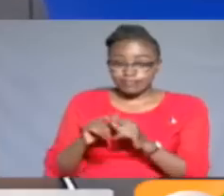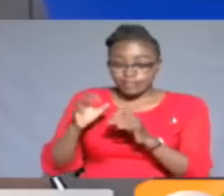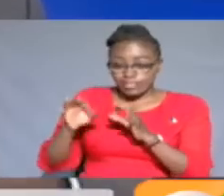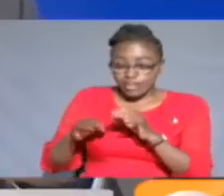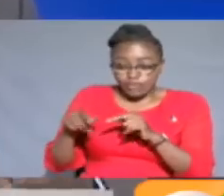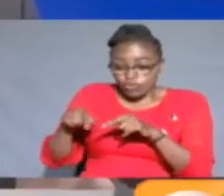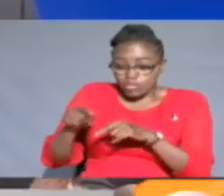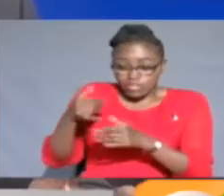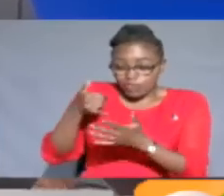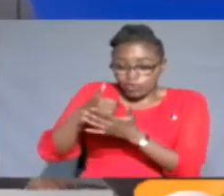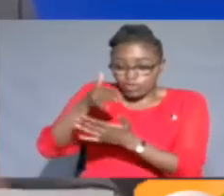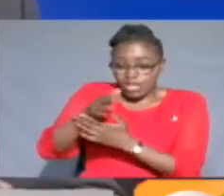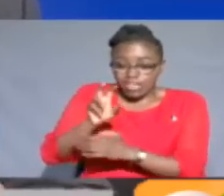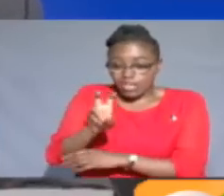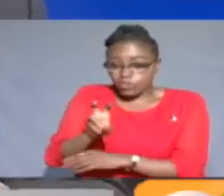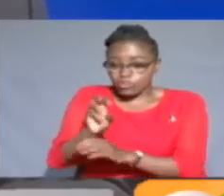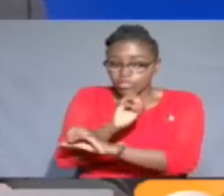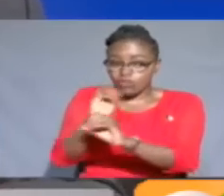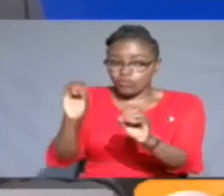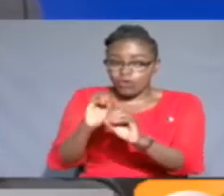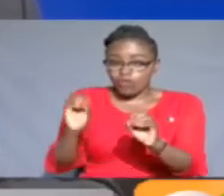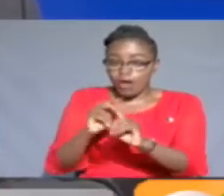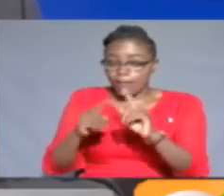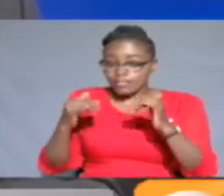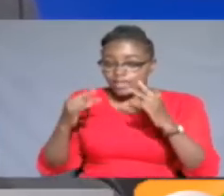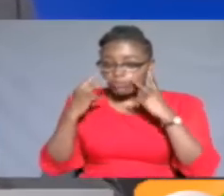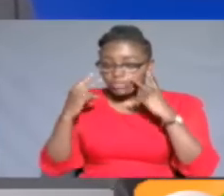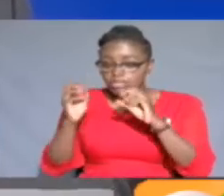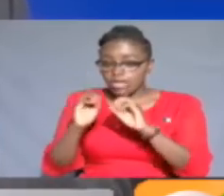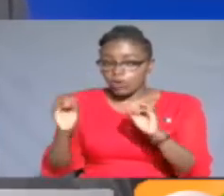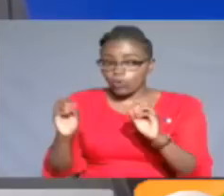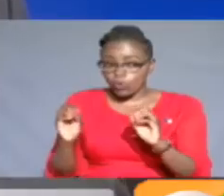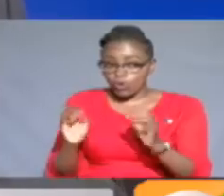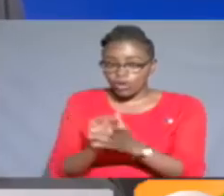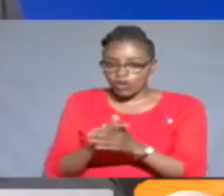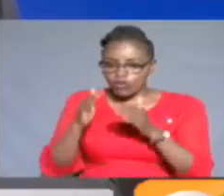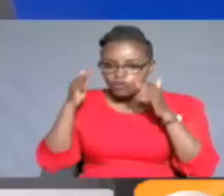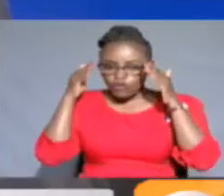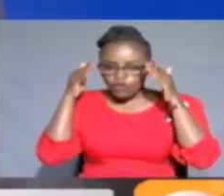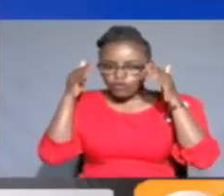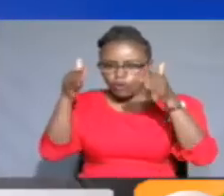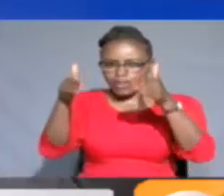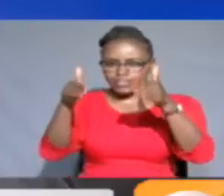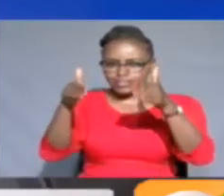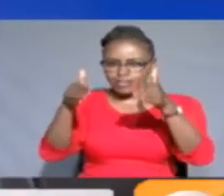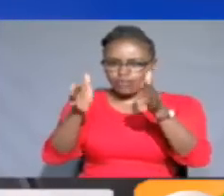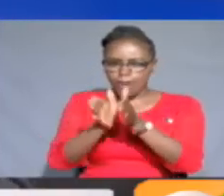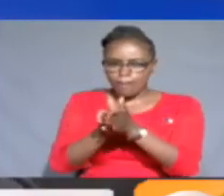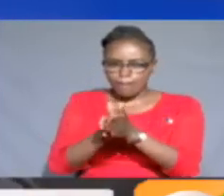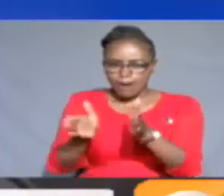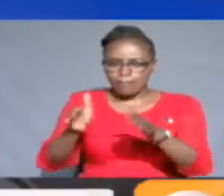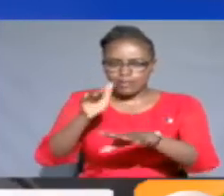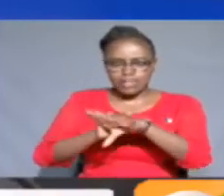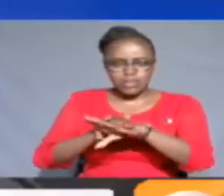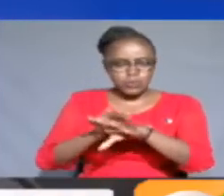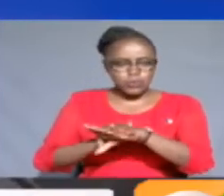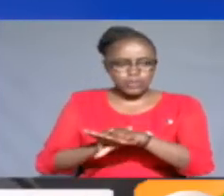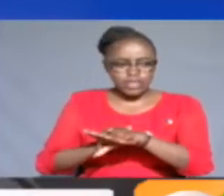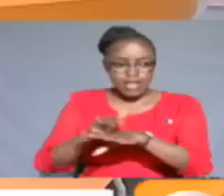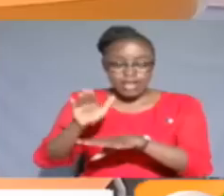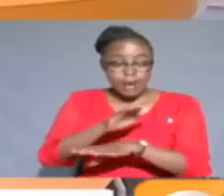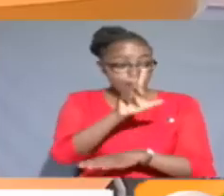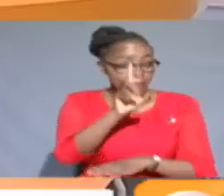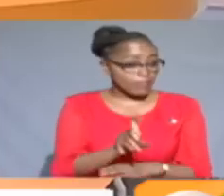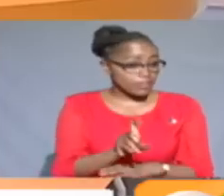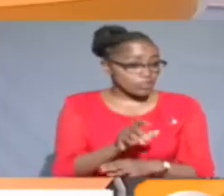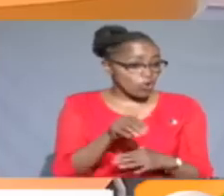not in it, but probably you don't see it. But what I'm now not seeing is the focus on public good. In Parliament, that's what you're